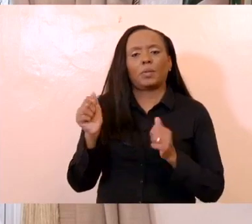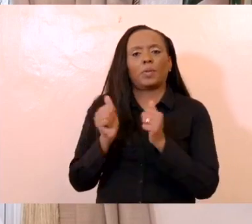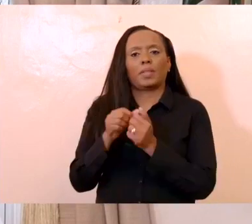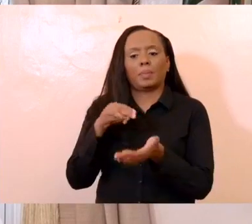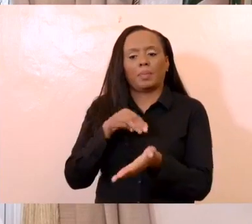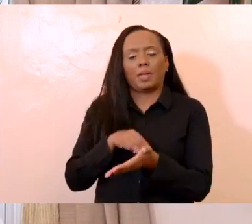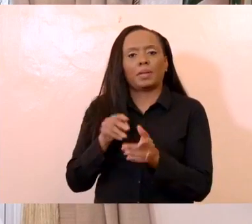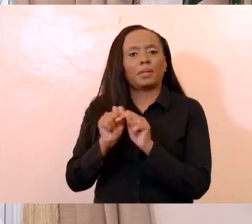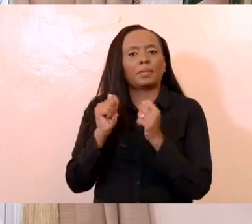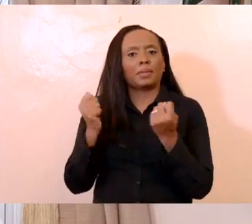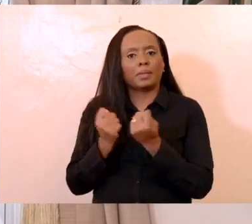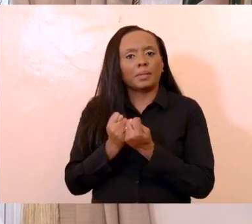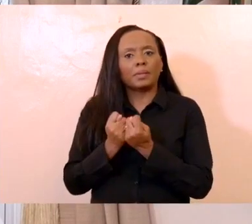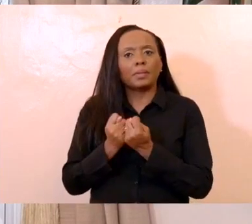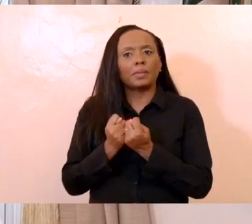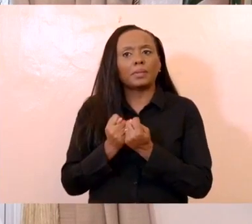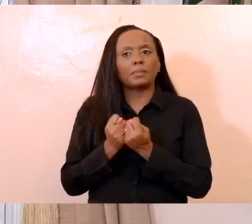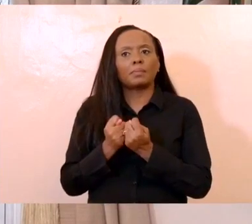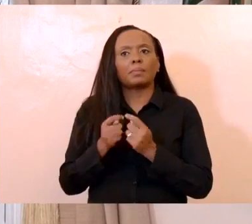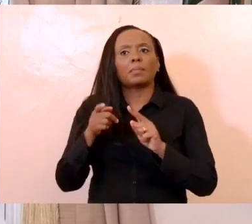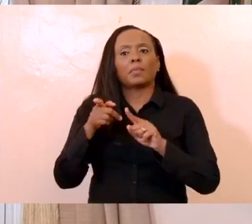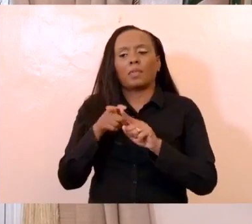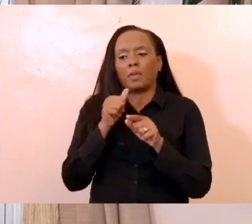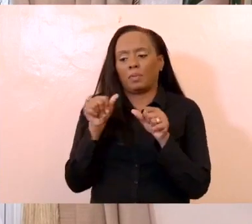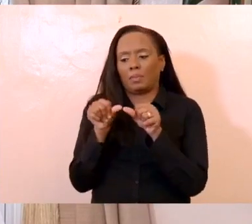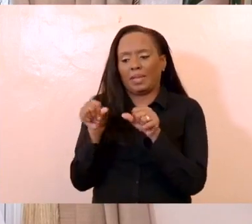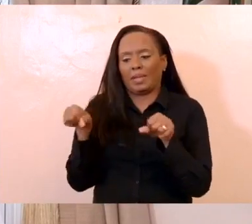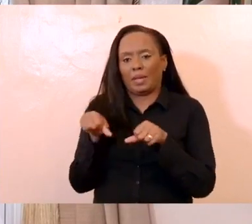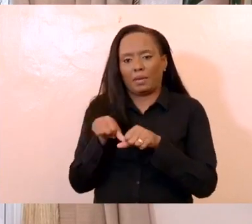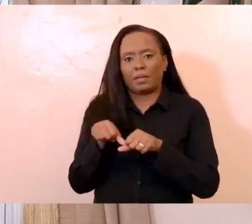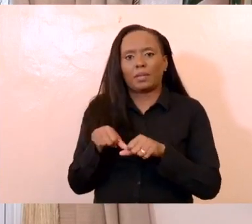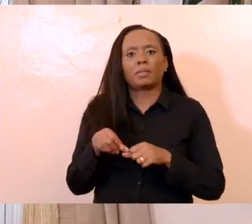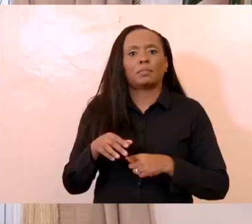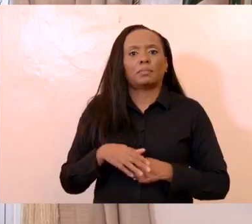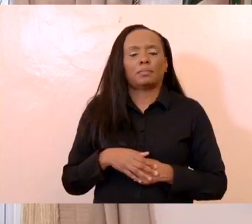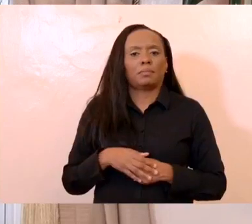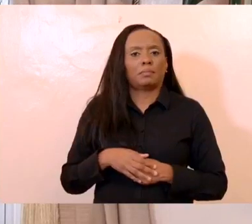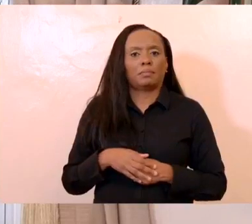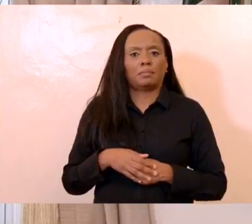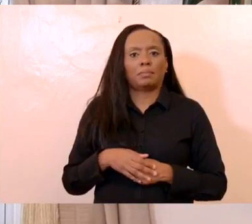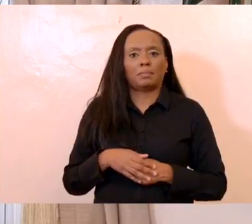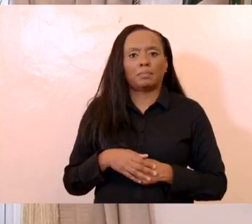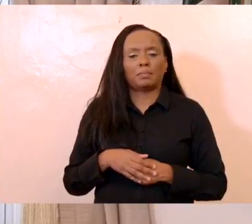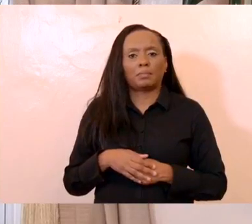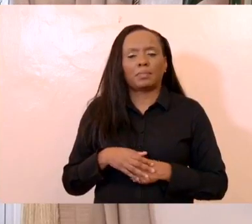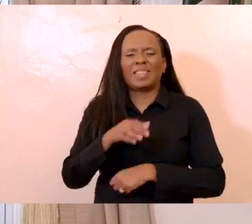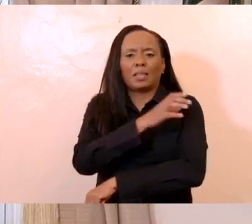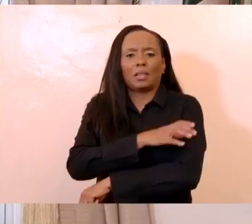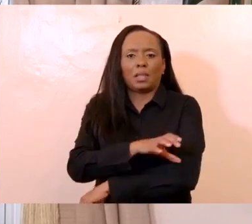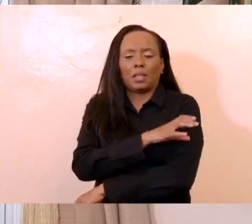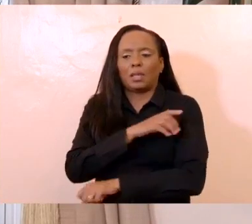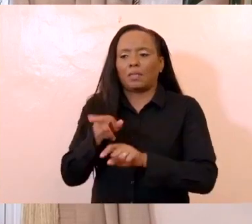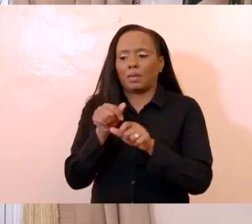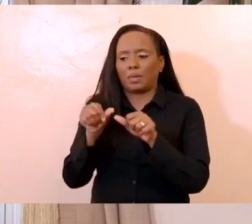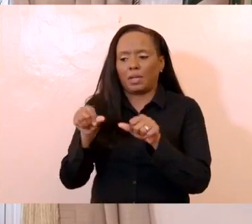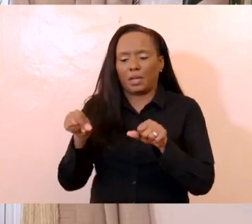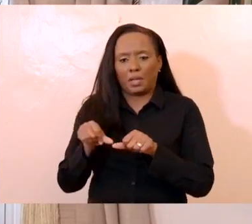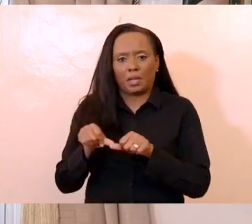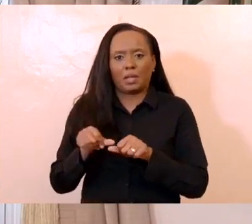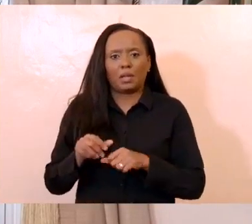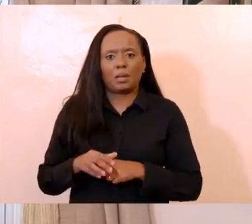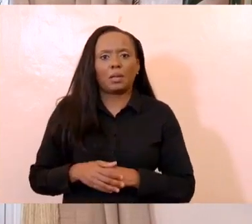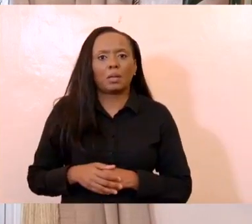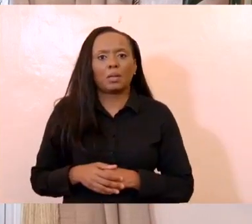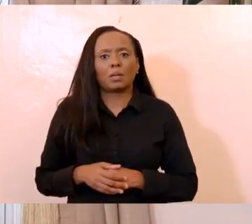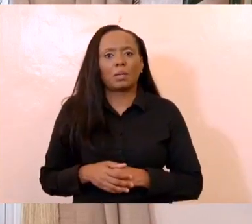team from the catchment that person lives in, unless the person is already obviously